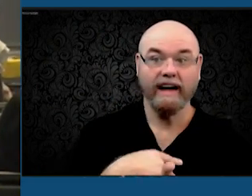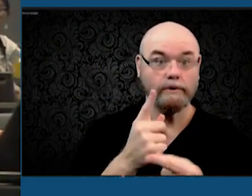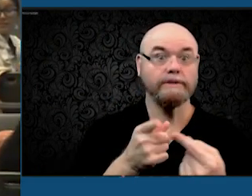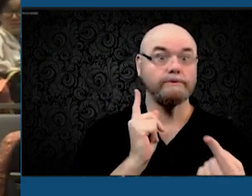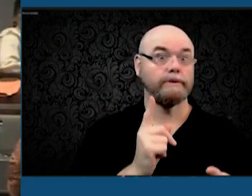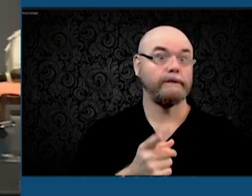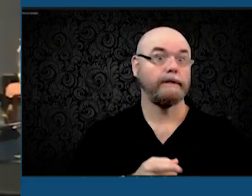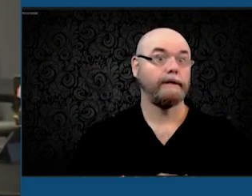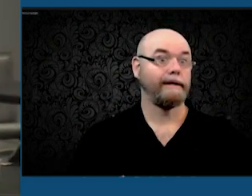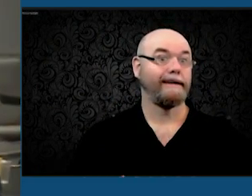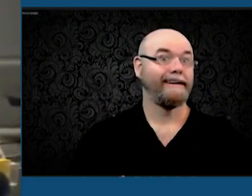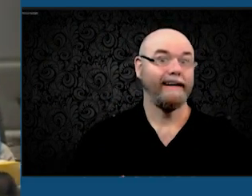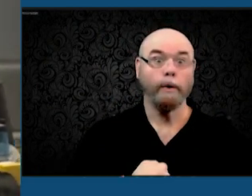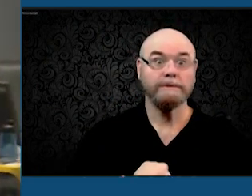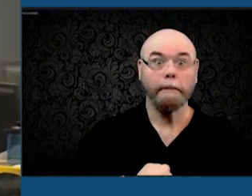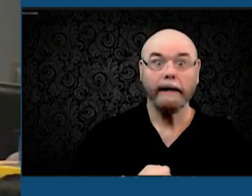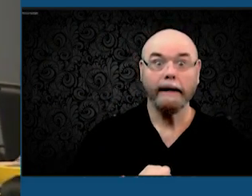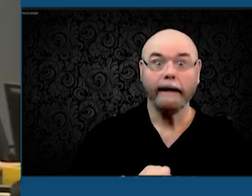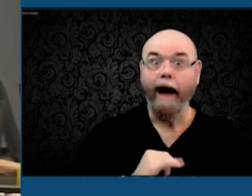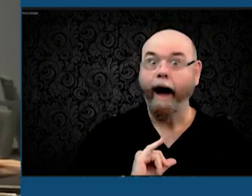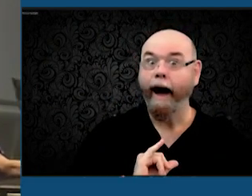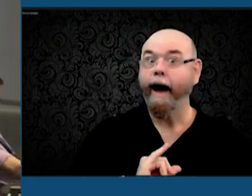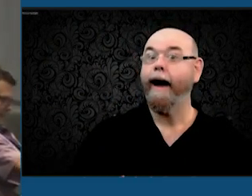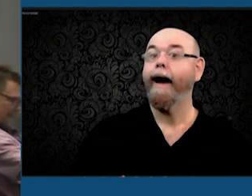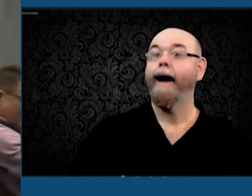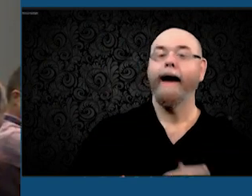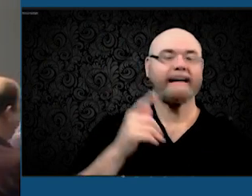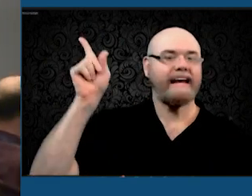Than me? Yes. Get out of my room.